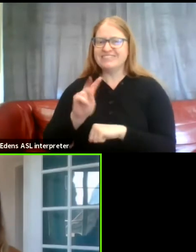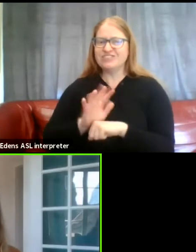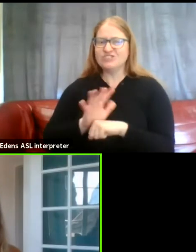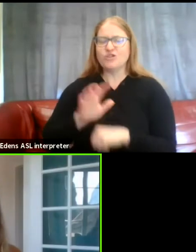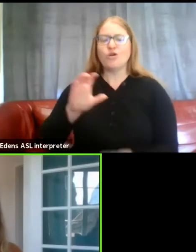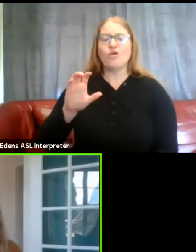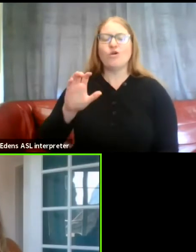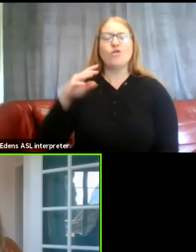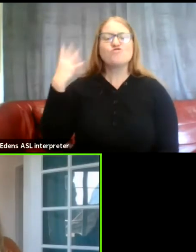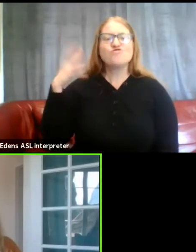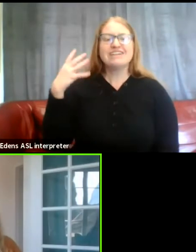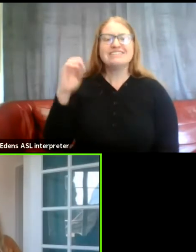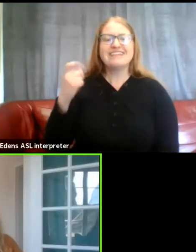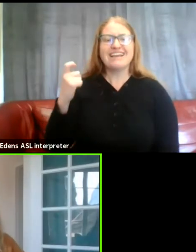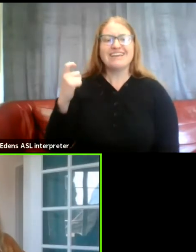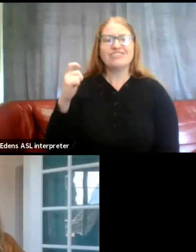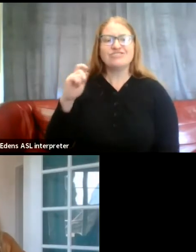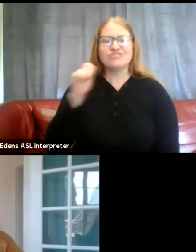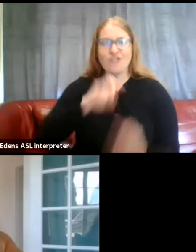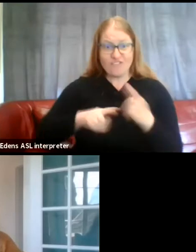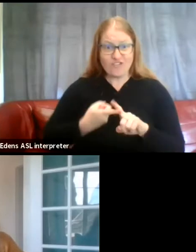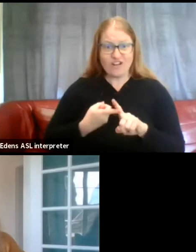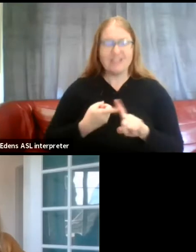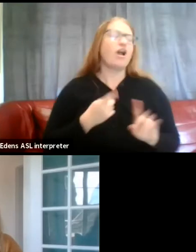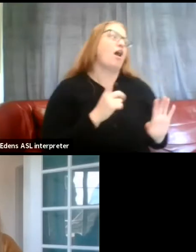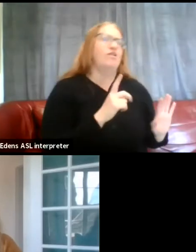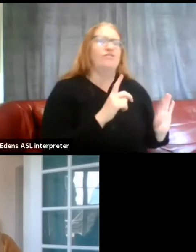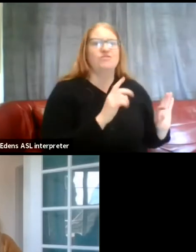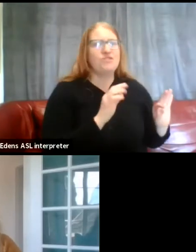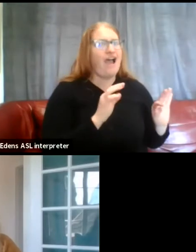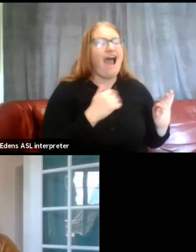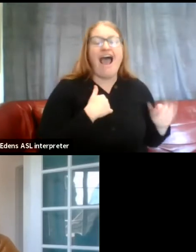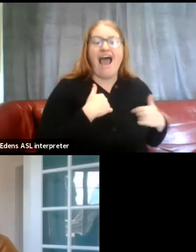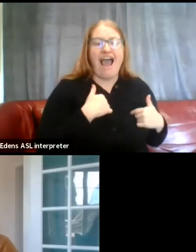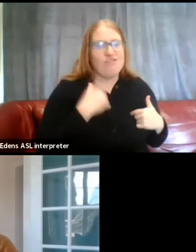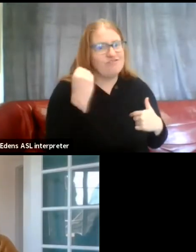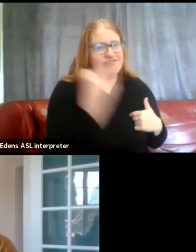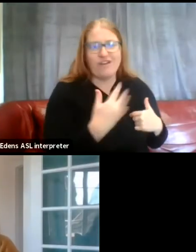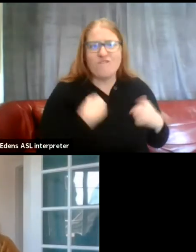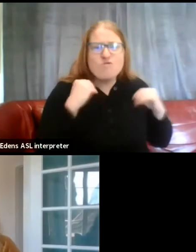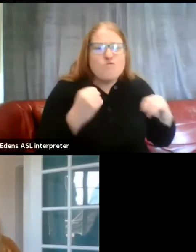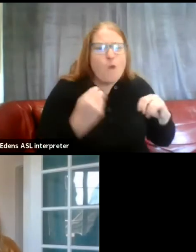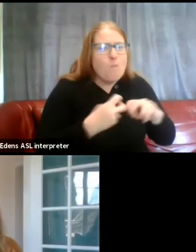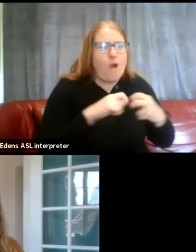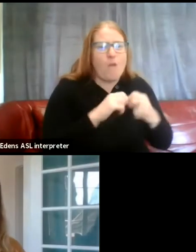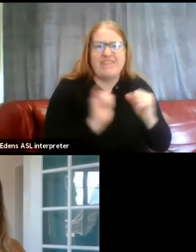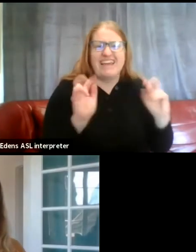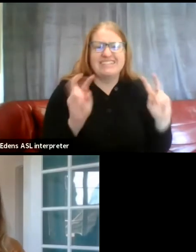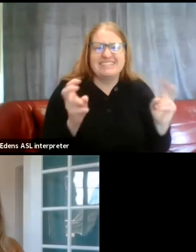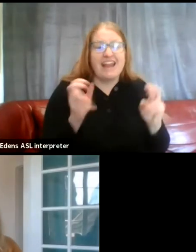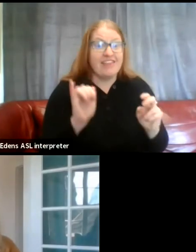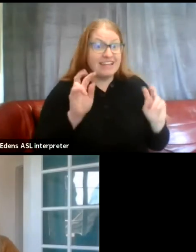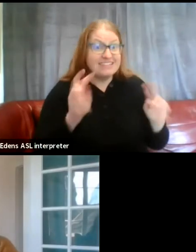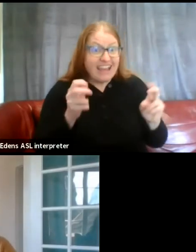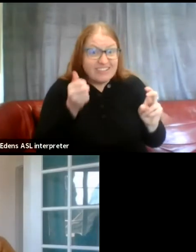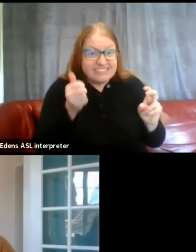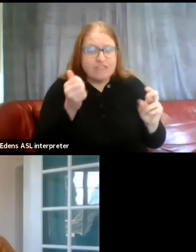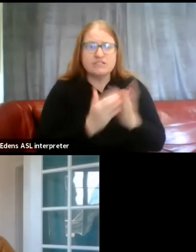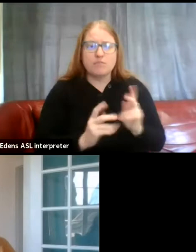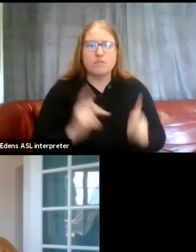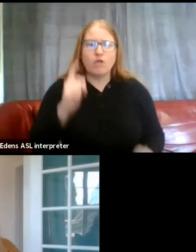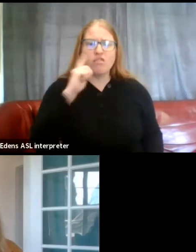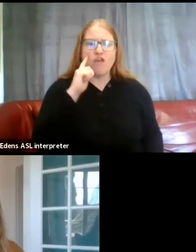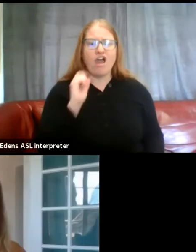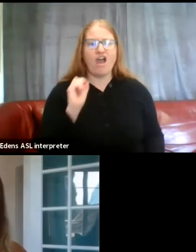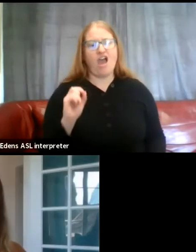A show which, by the way, I mean, I personally have no problem with the title. It's a classical situation in which the title itself made people think, oh, this